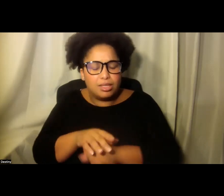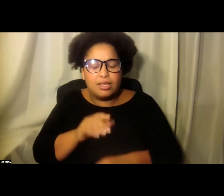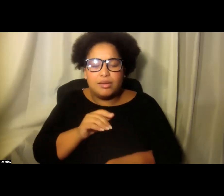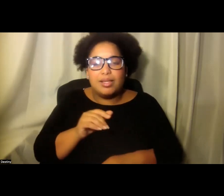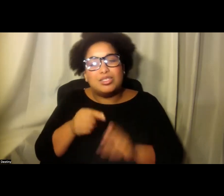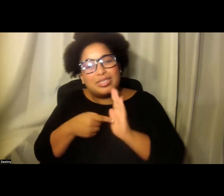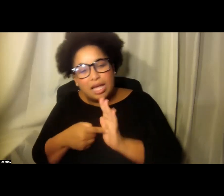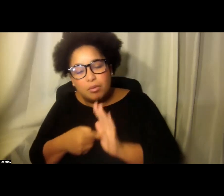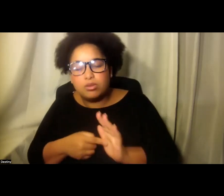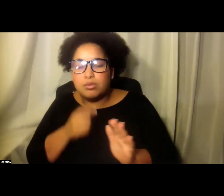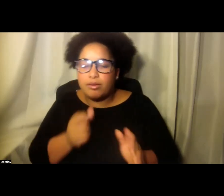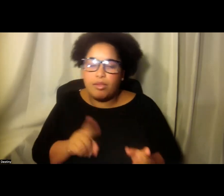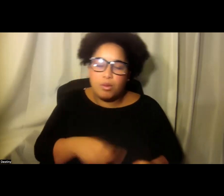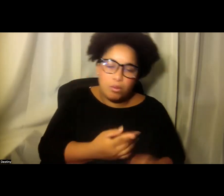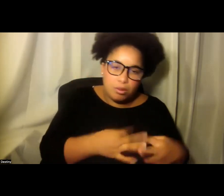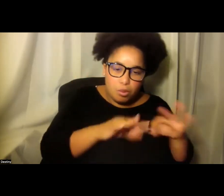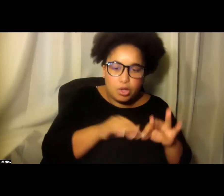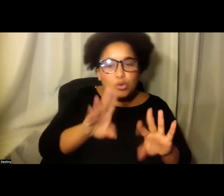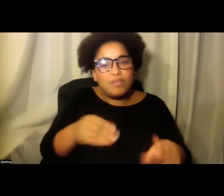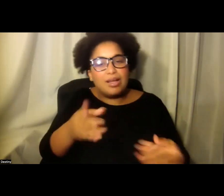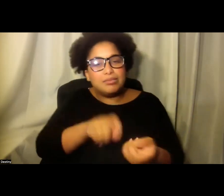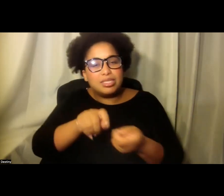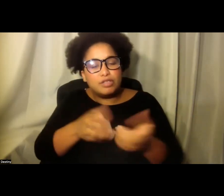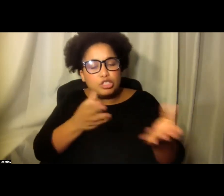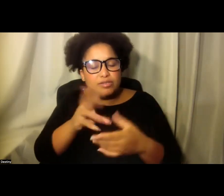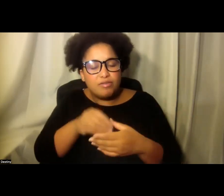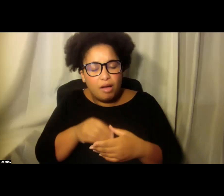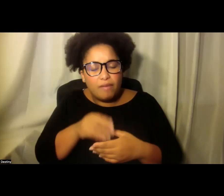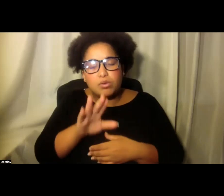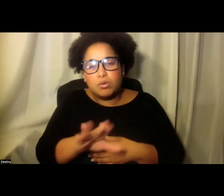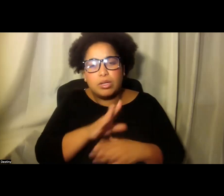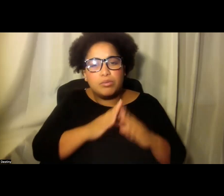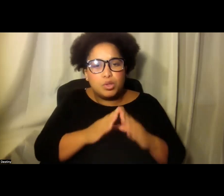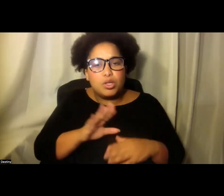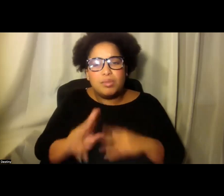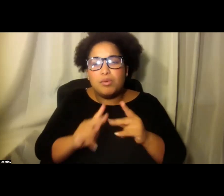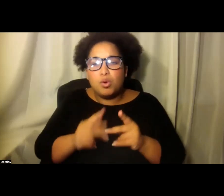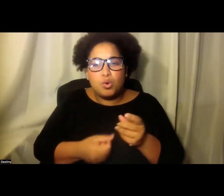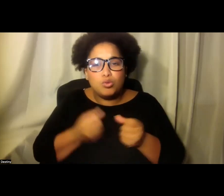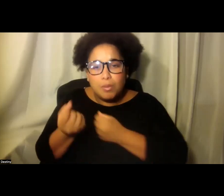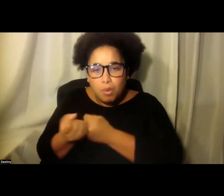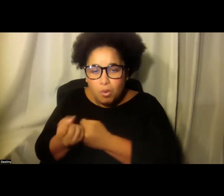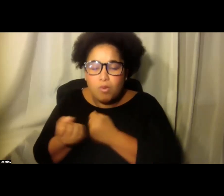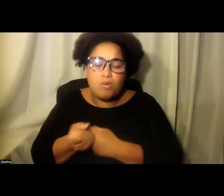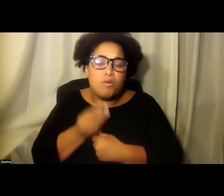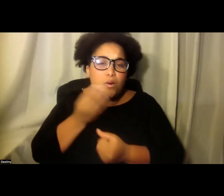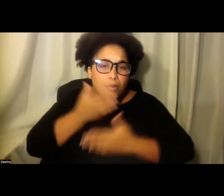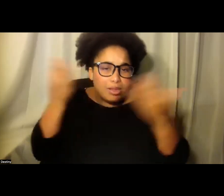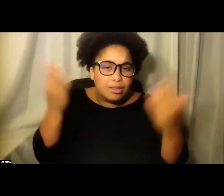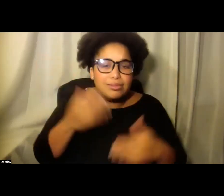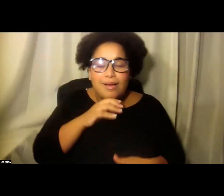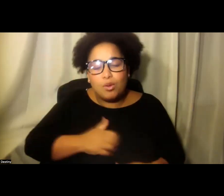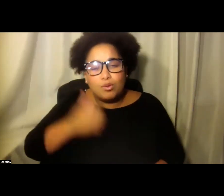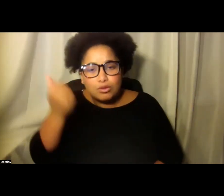thing. You provide specific services in the community, your constituency, your particular group, whether it's homeless, elderly,